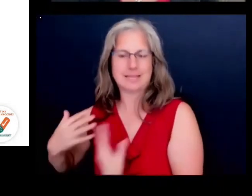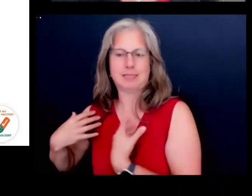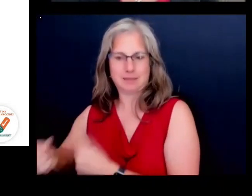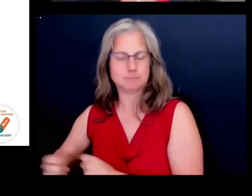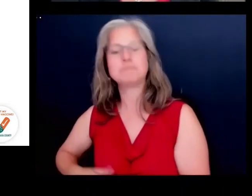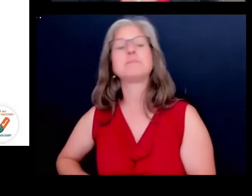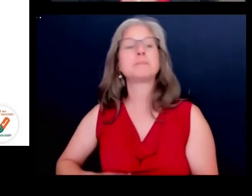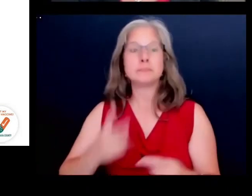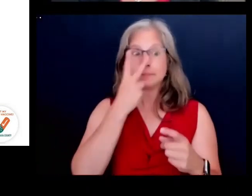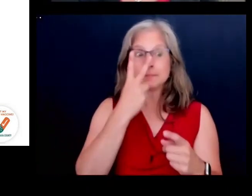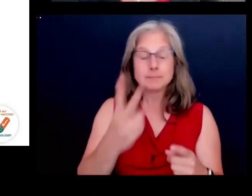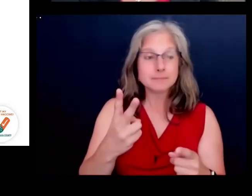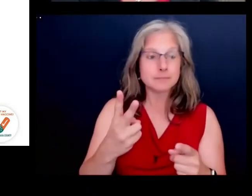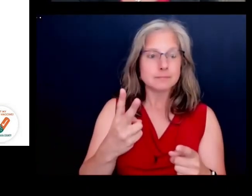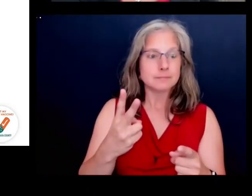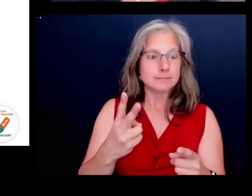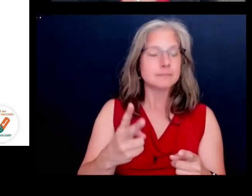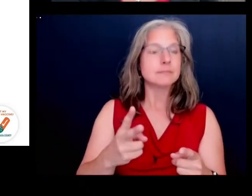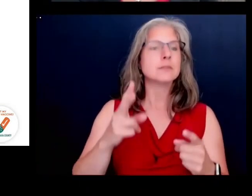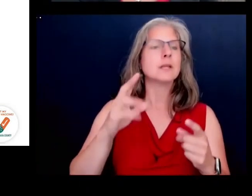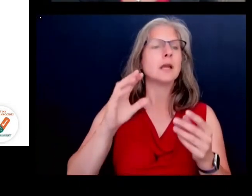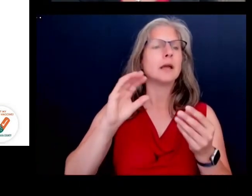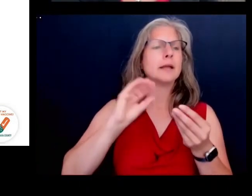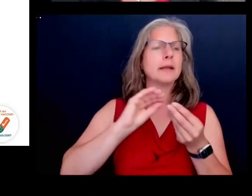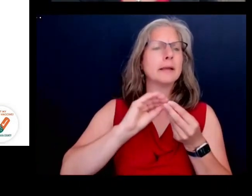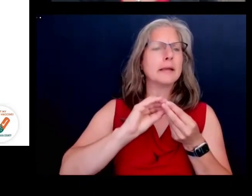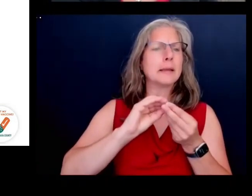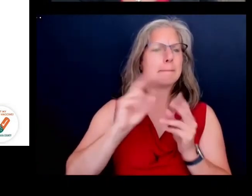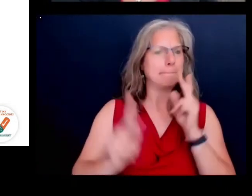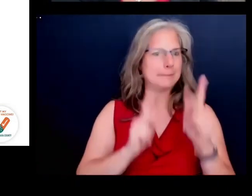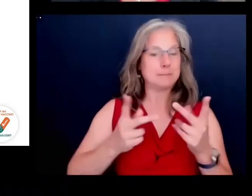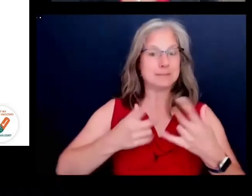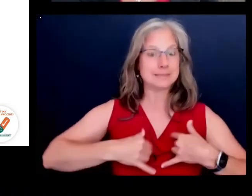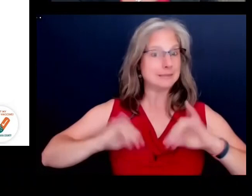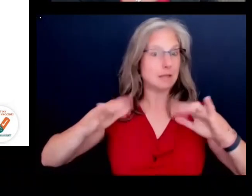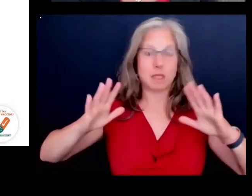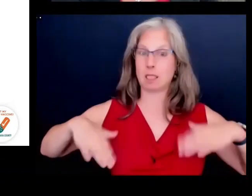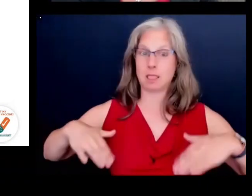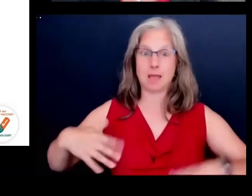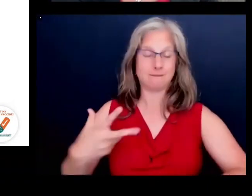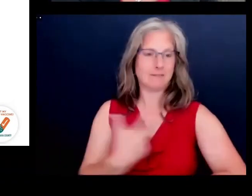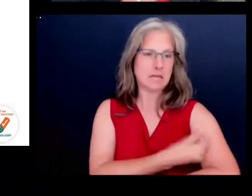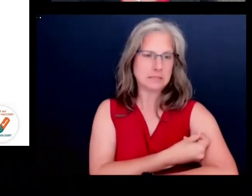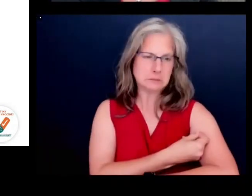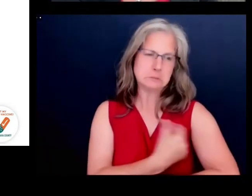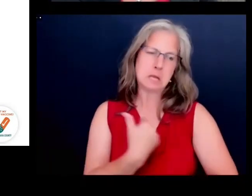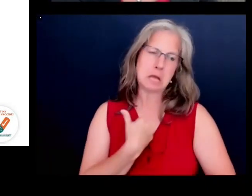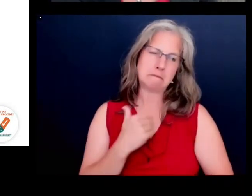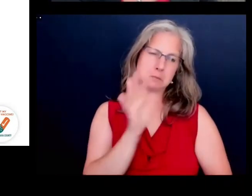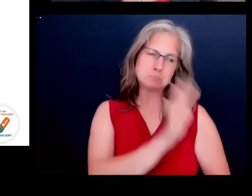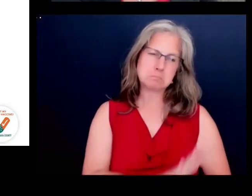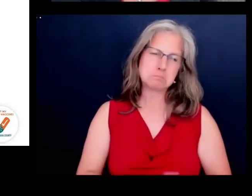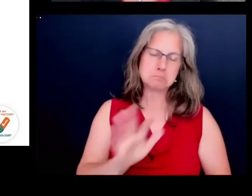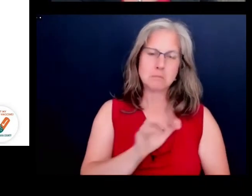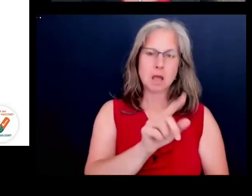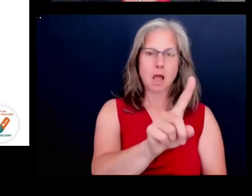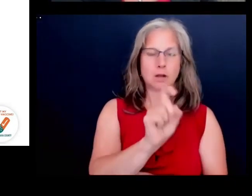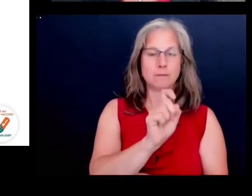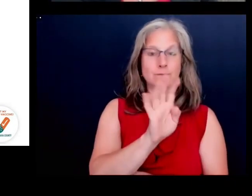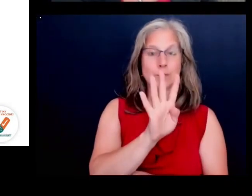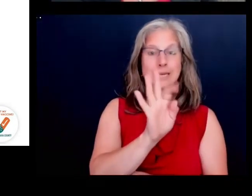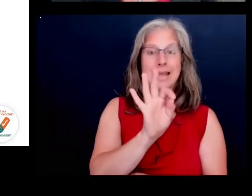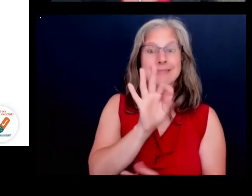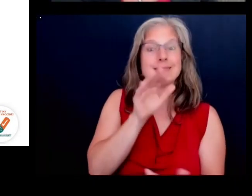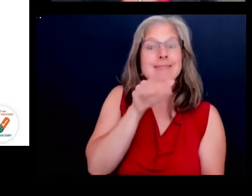As you can see, by the numbers of persons still unvaccinated, we have roughly